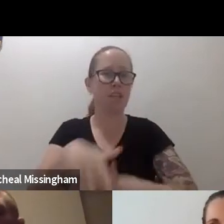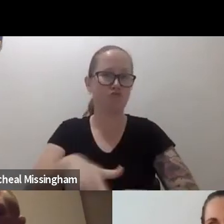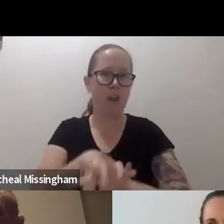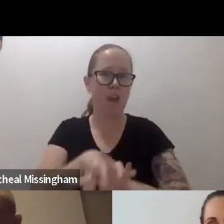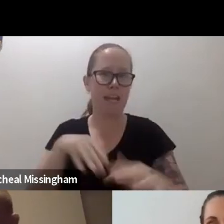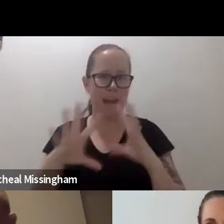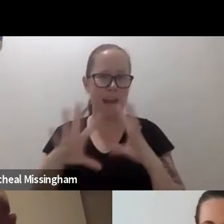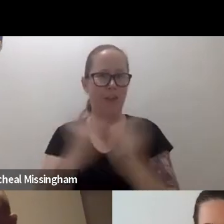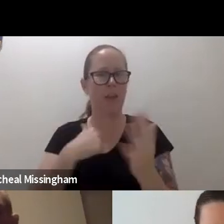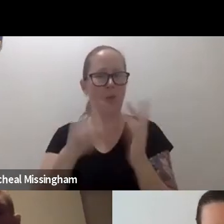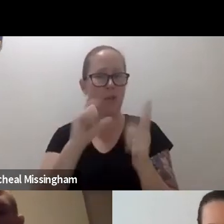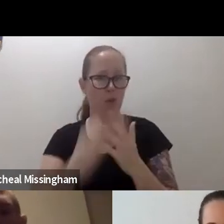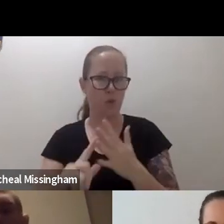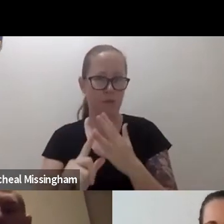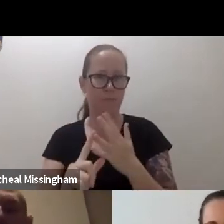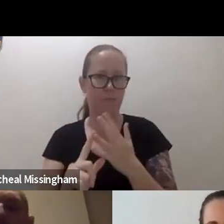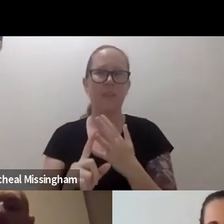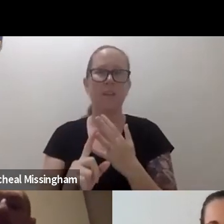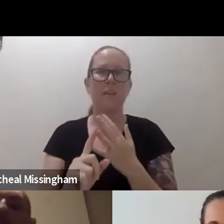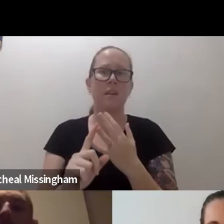well ingrained in everything that we do.